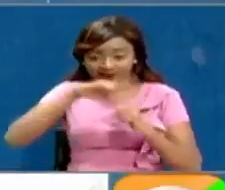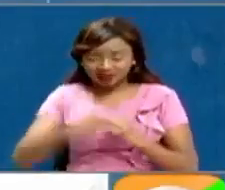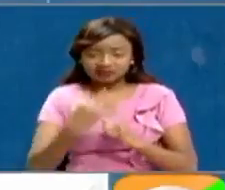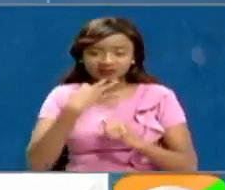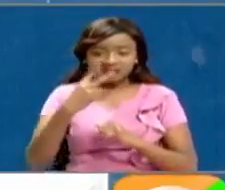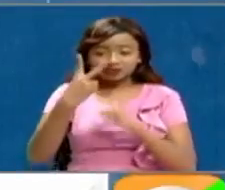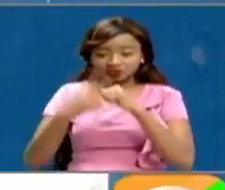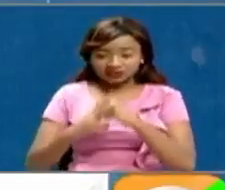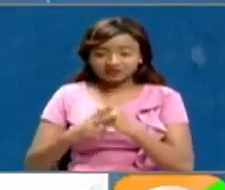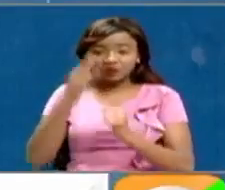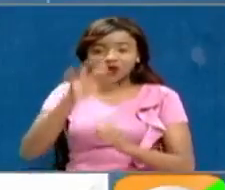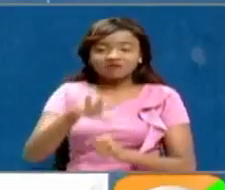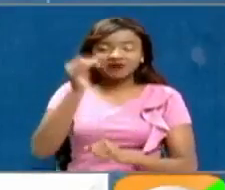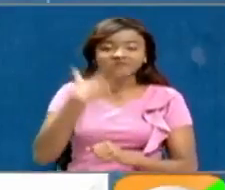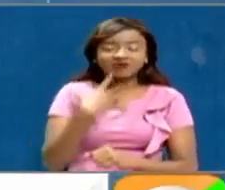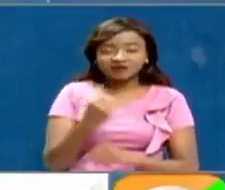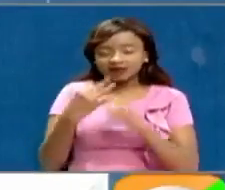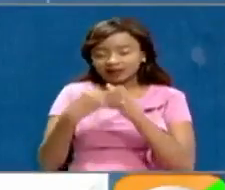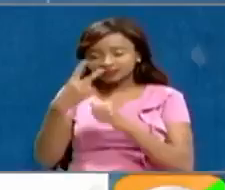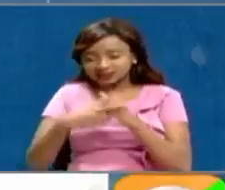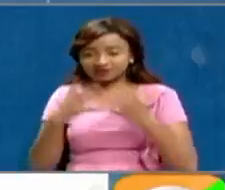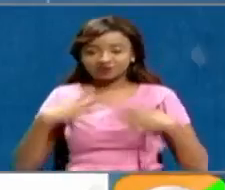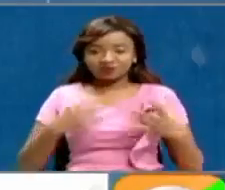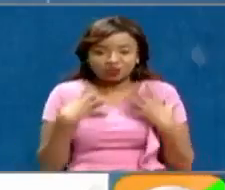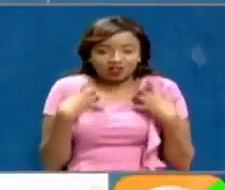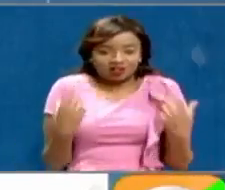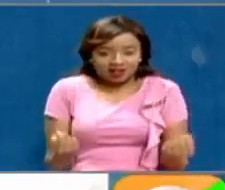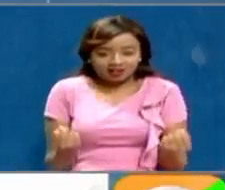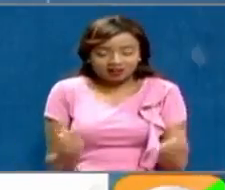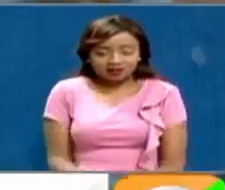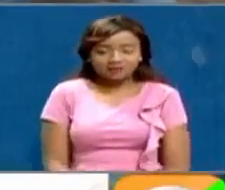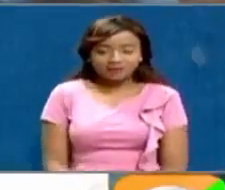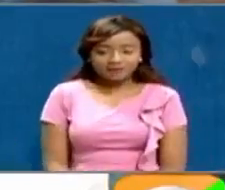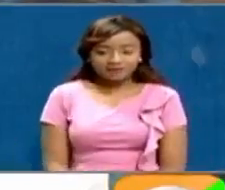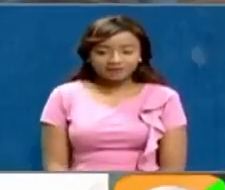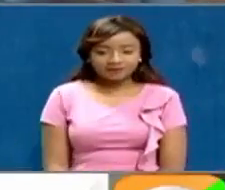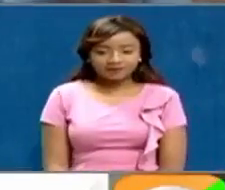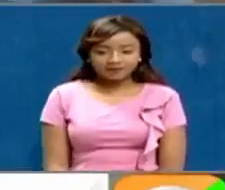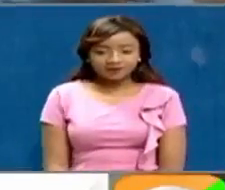9,327 after 587 patients were declared COVID-19 recovered.